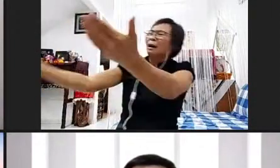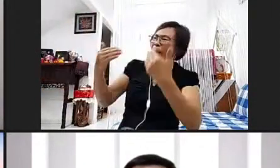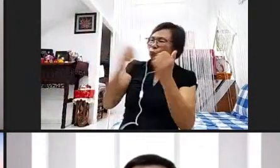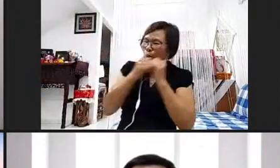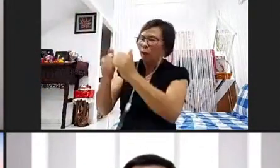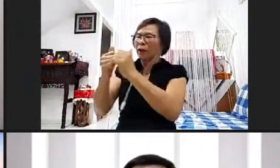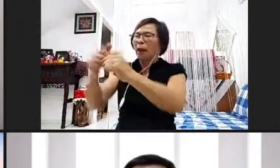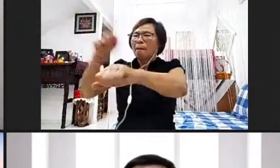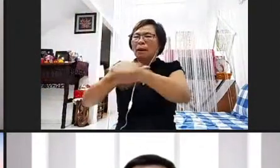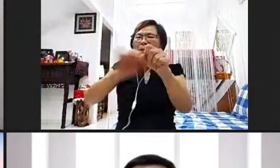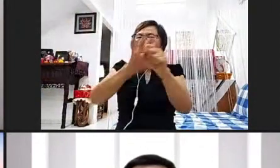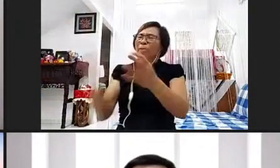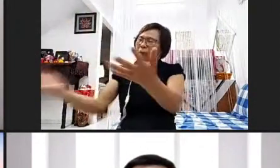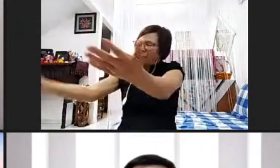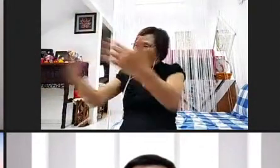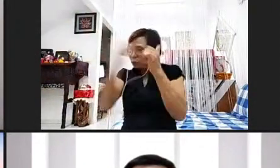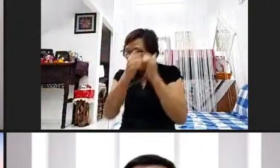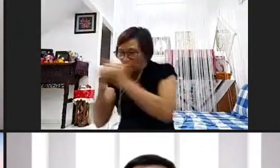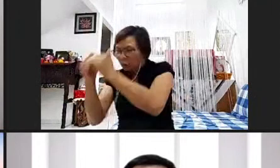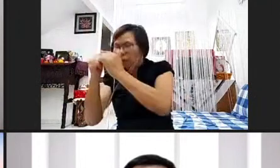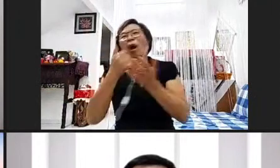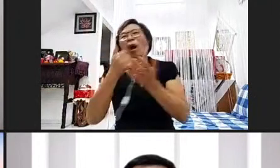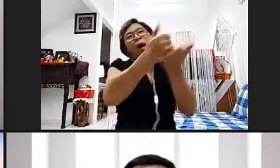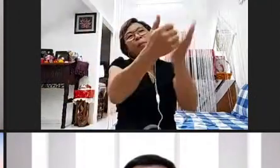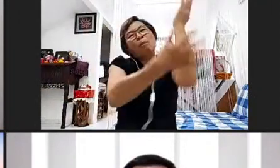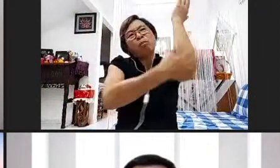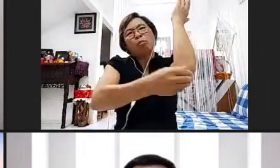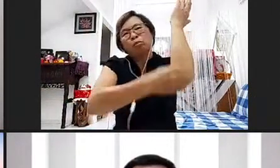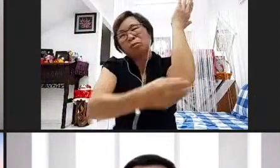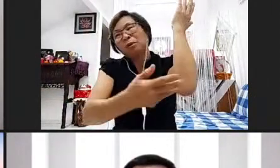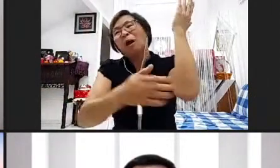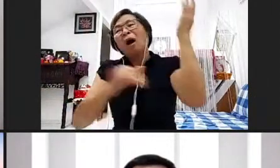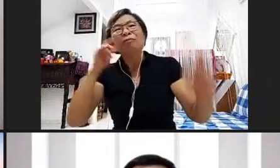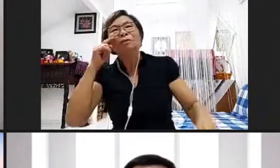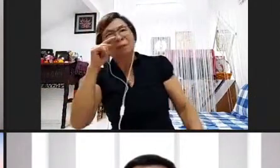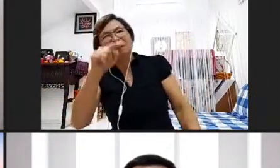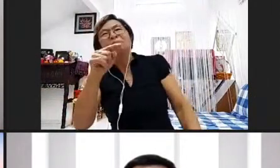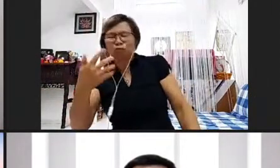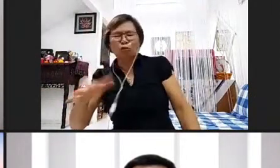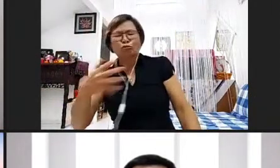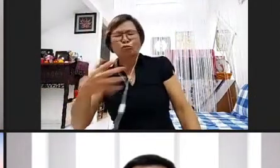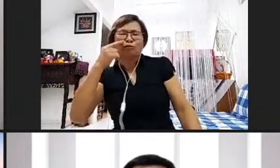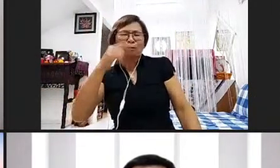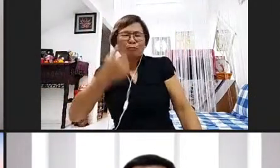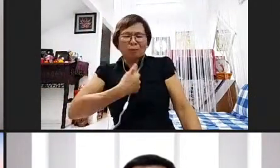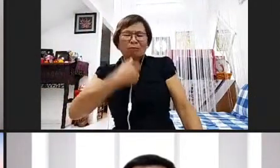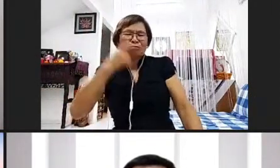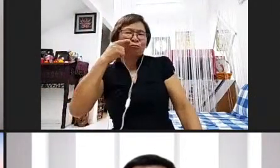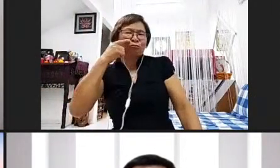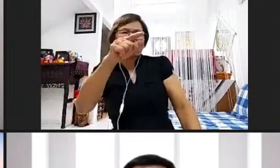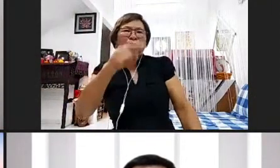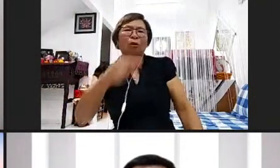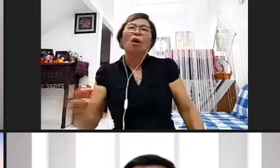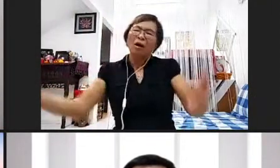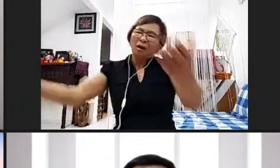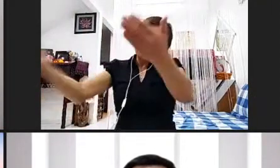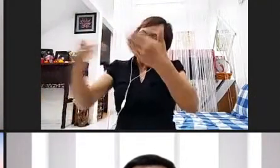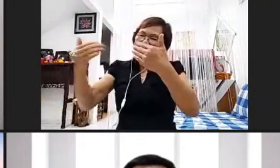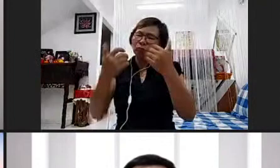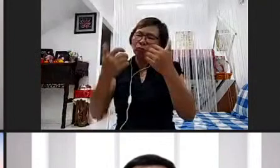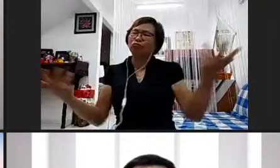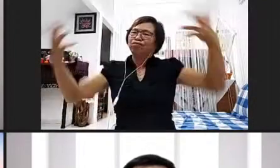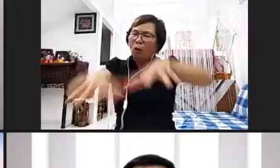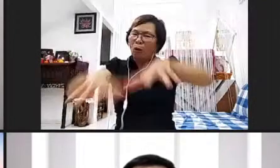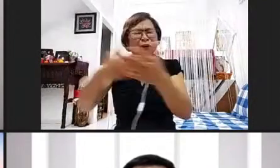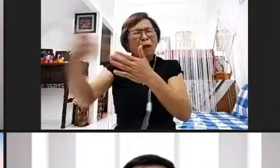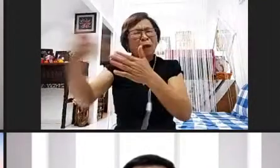they all have come together to help the needy. I have seen that also. I've seen that myself, that we come together regardless of all